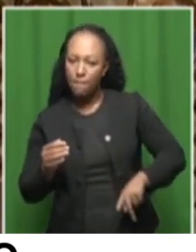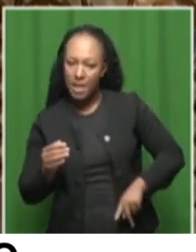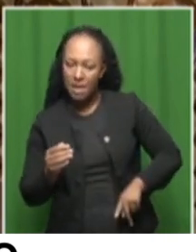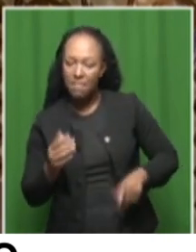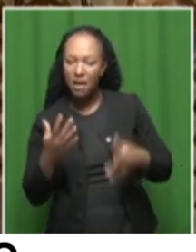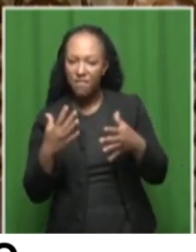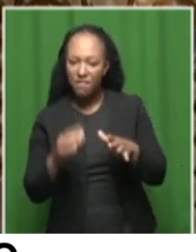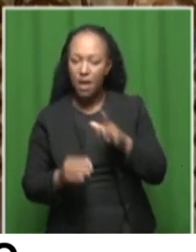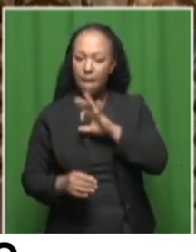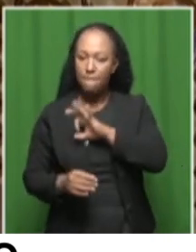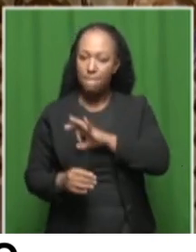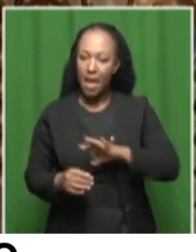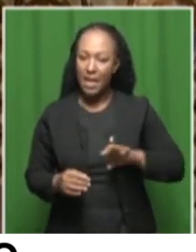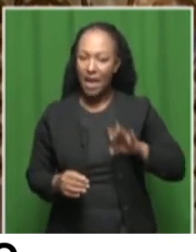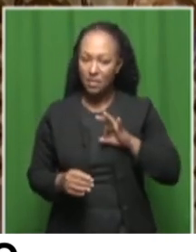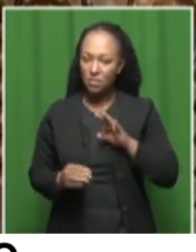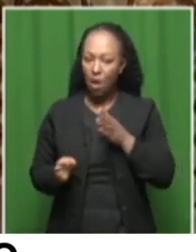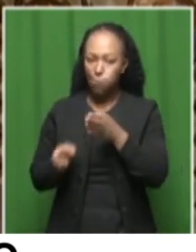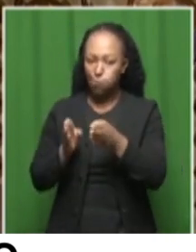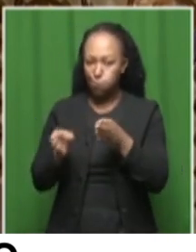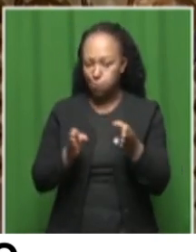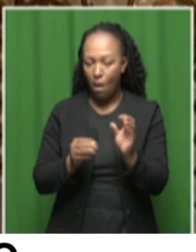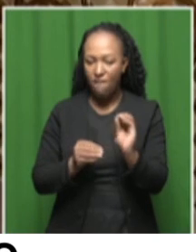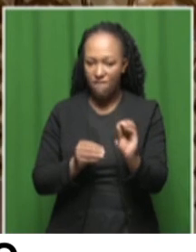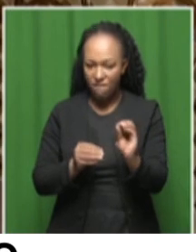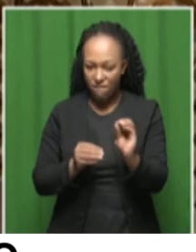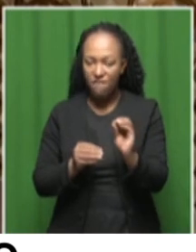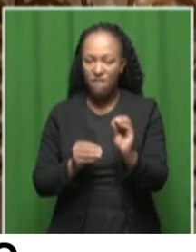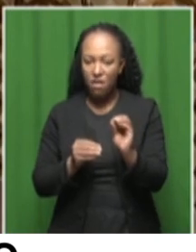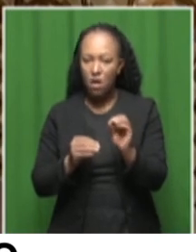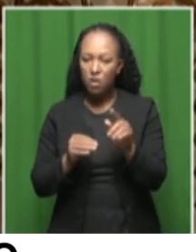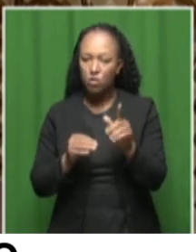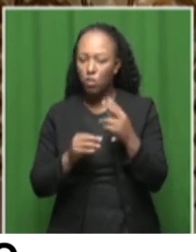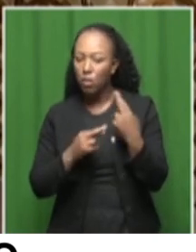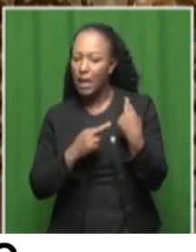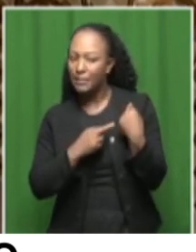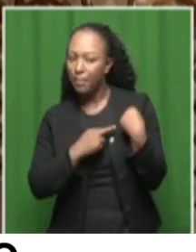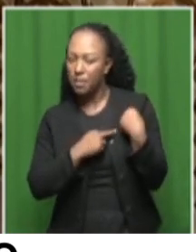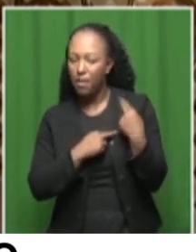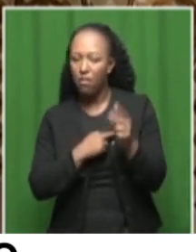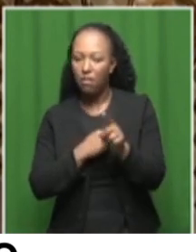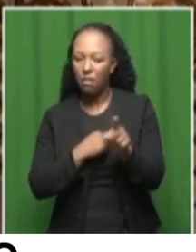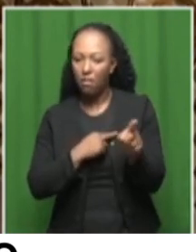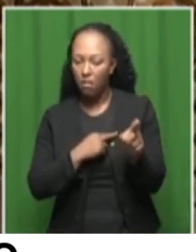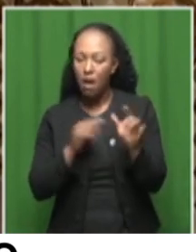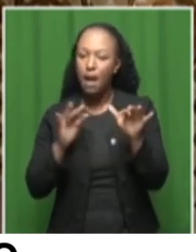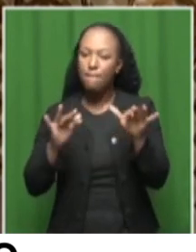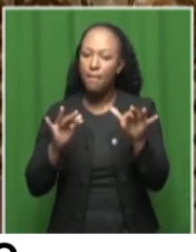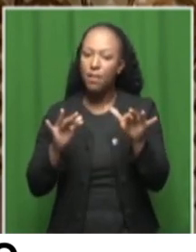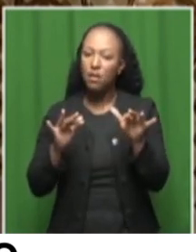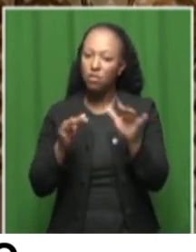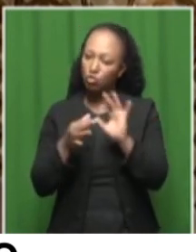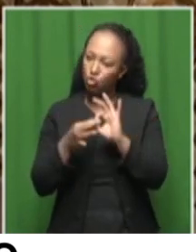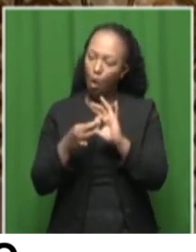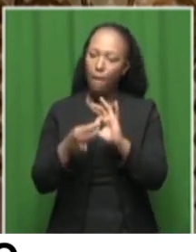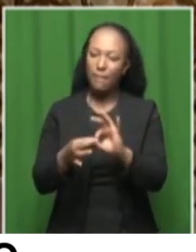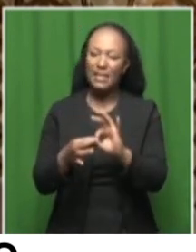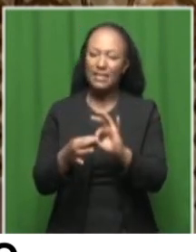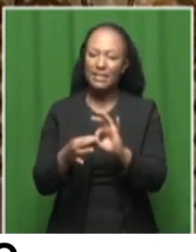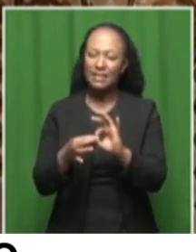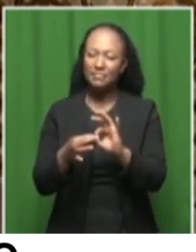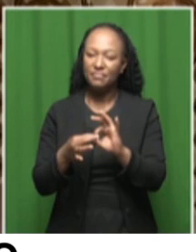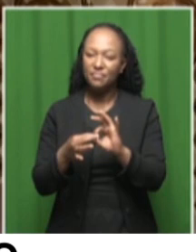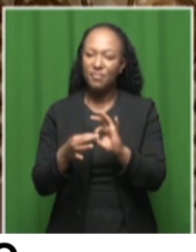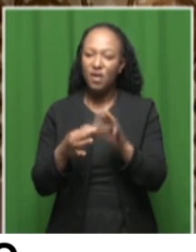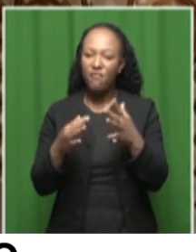the mayors are here to take responsibility of the matter and actually publicly, you know, commit on the